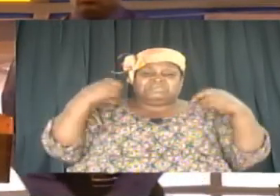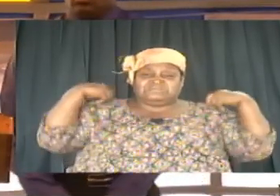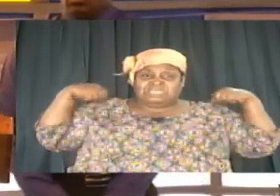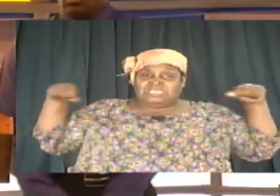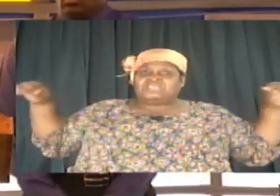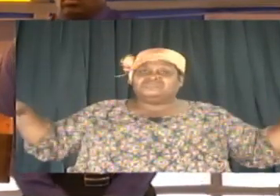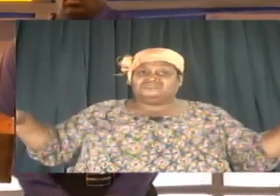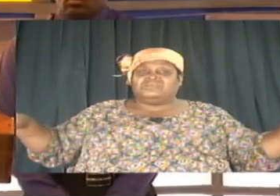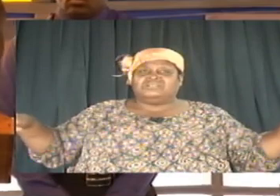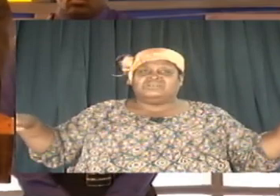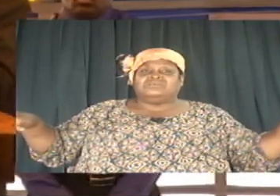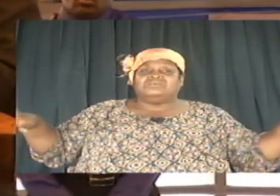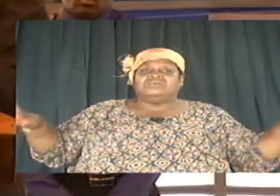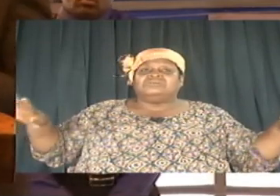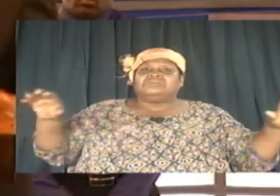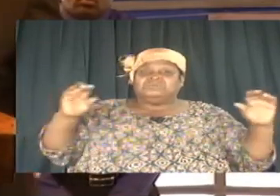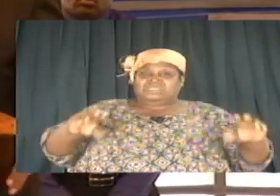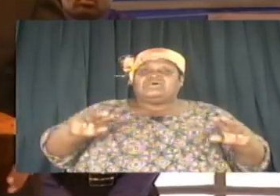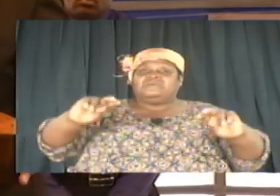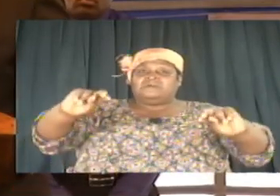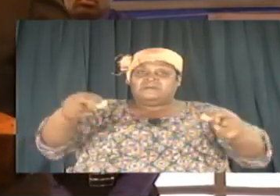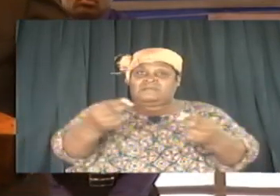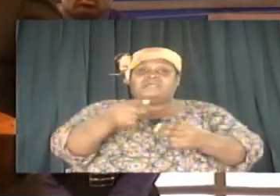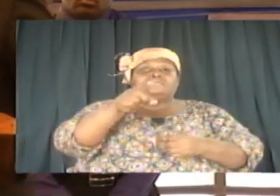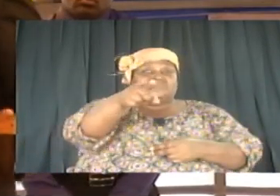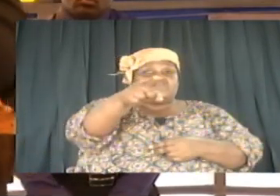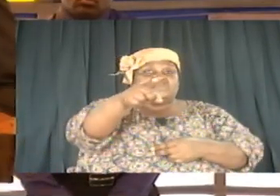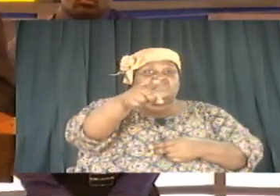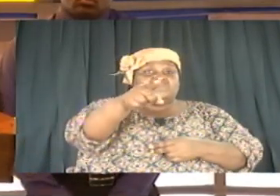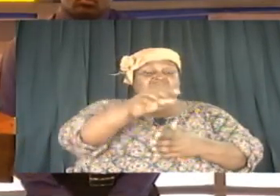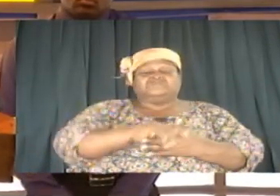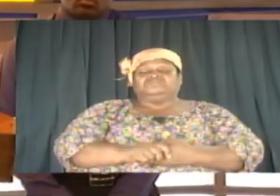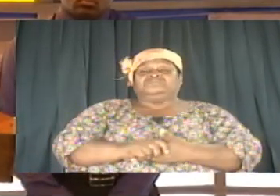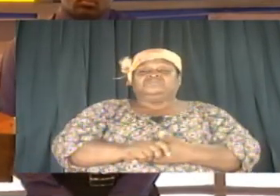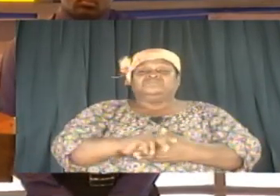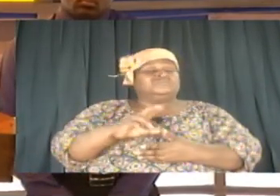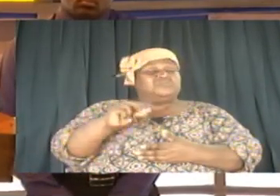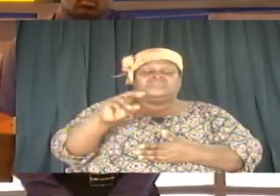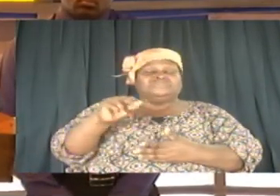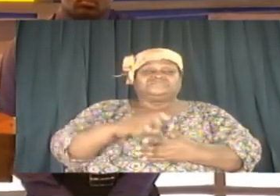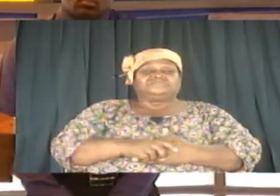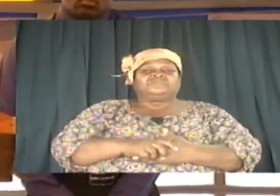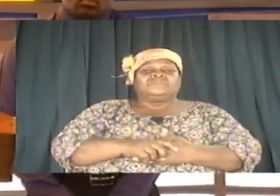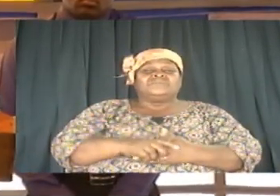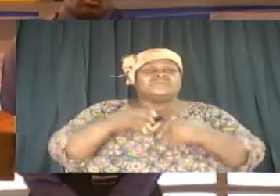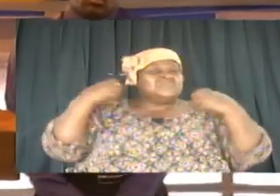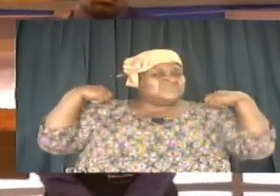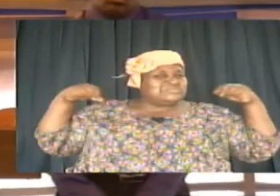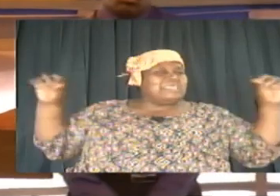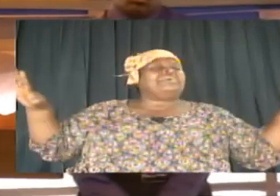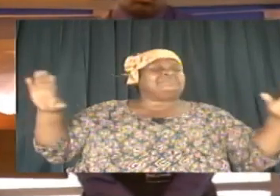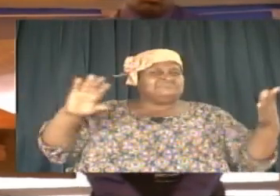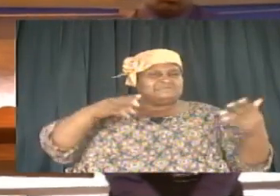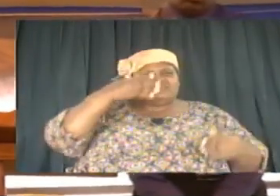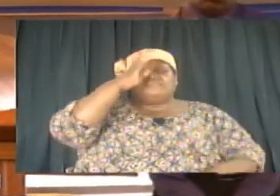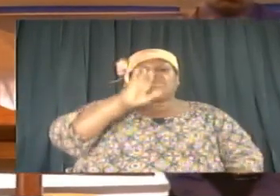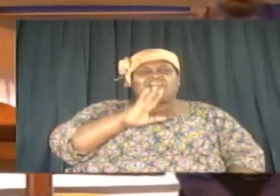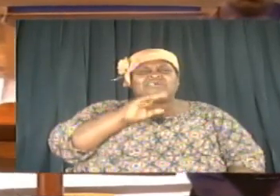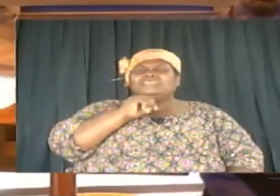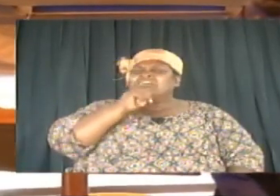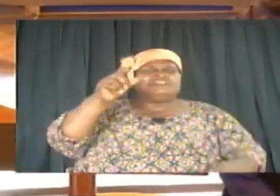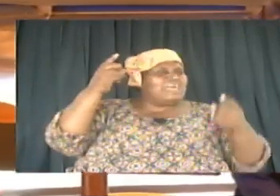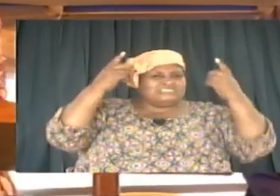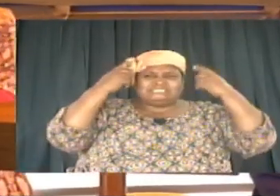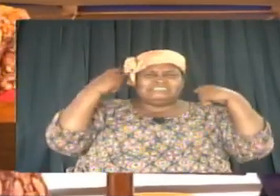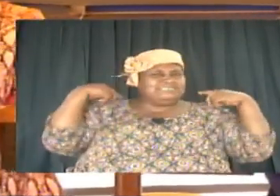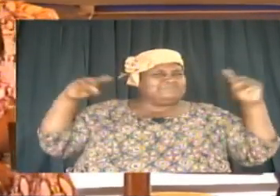And it was an angel of God. It wasn't demons. It was an angel of God. And if the angel